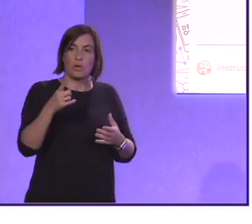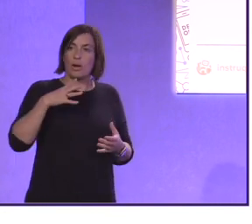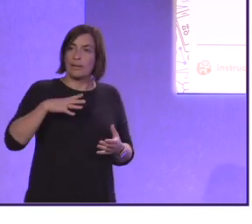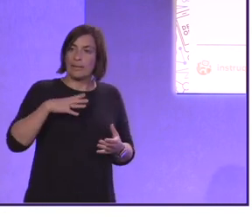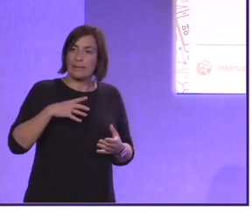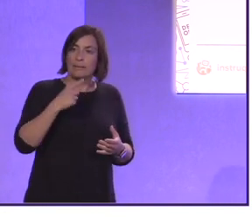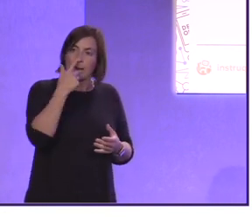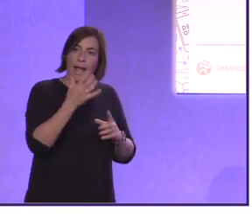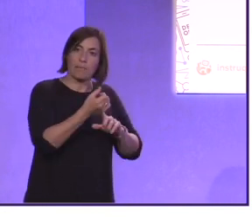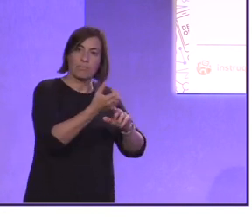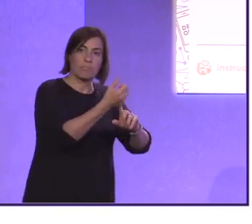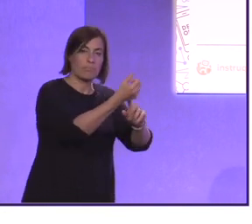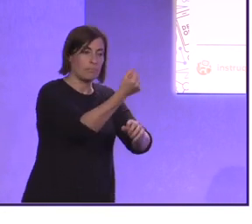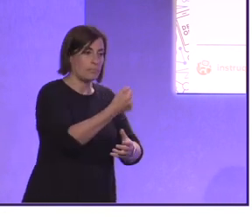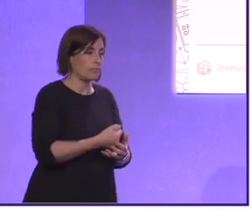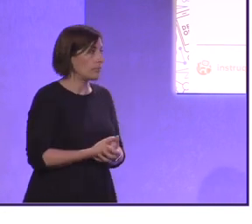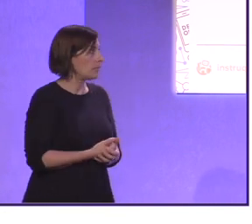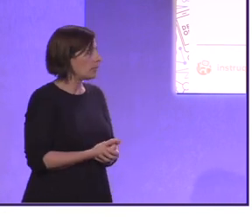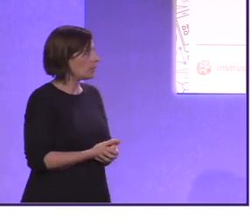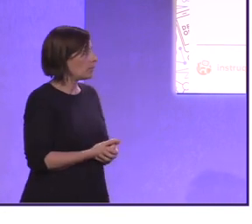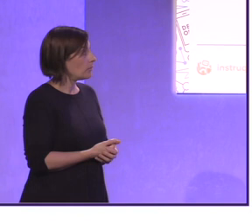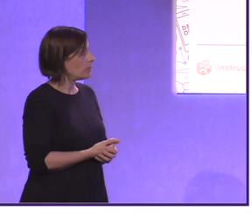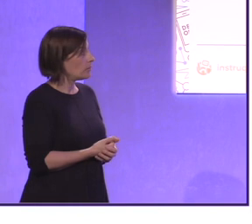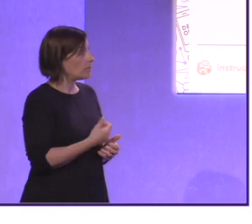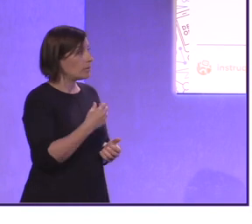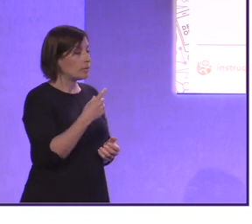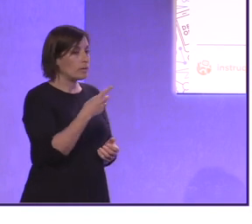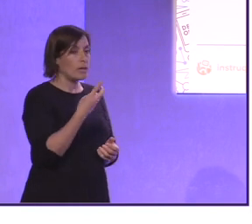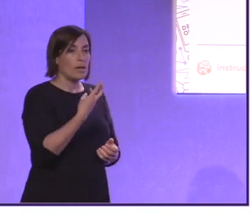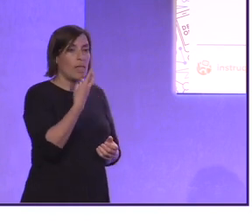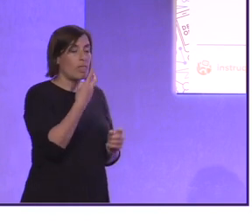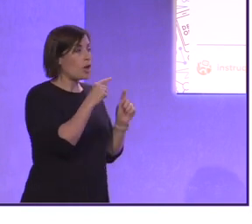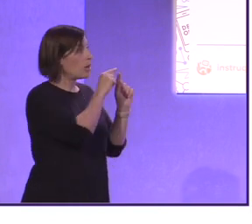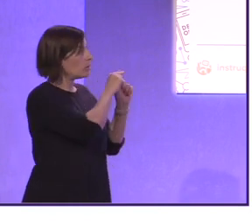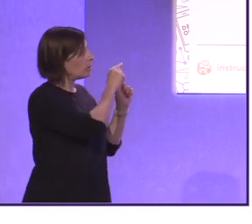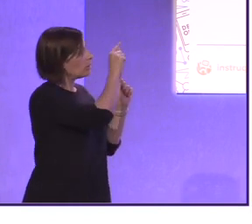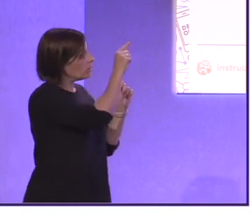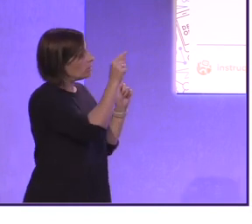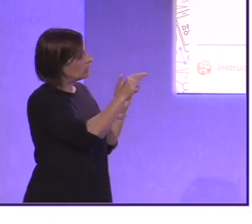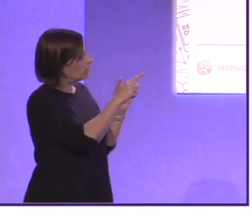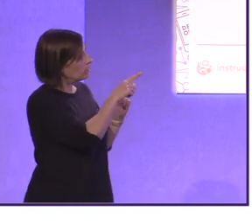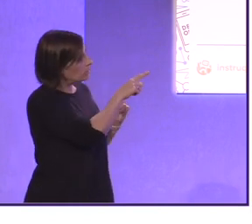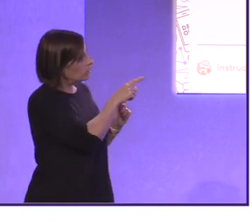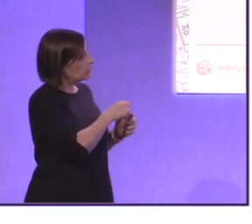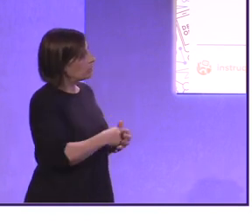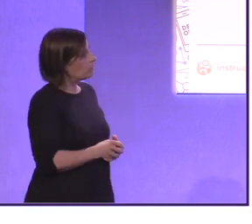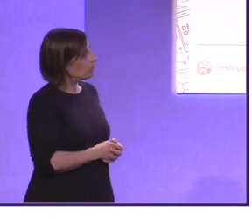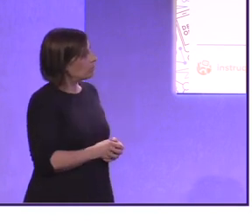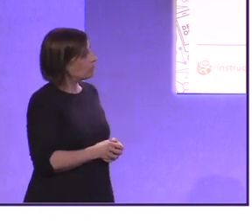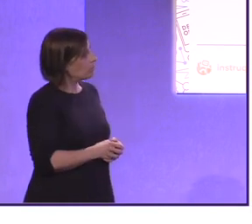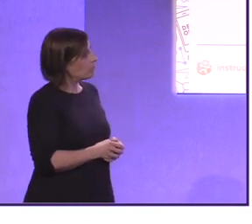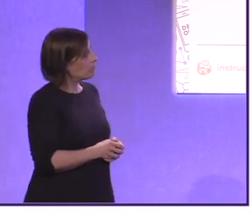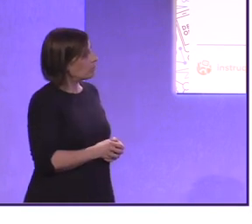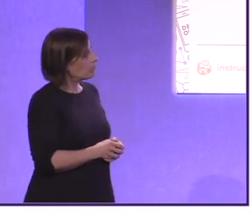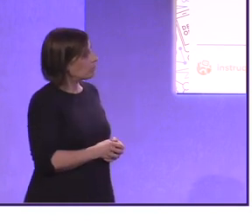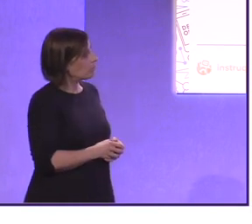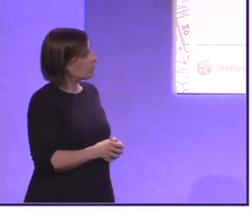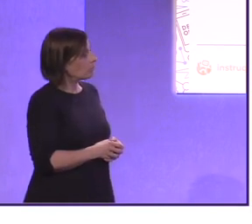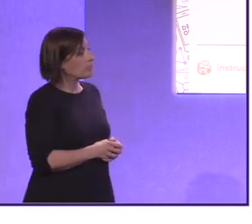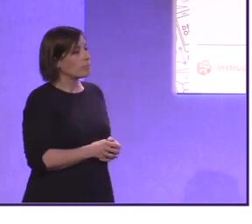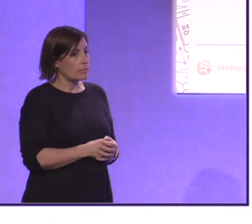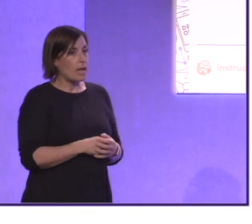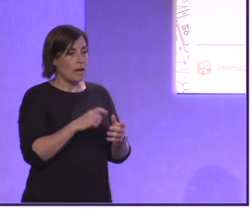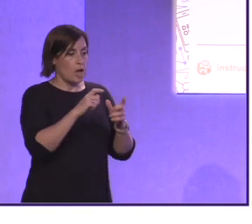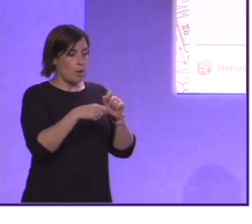expectations. As a third step, we then, once we have an idea of features and capabilities we want to build, we of course prioritize